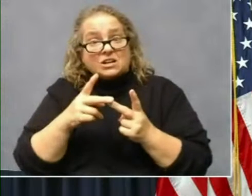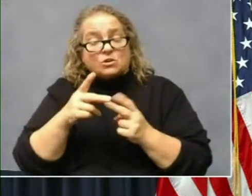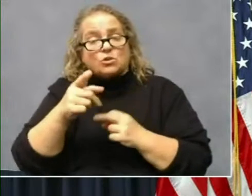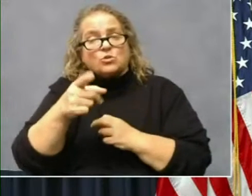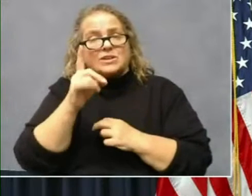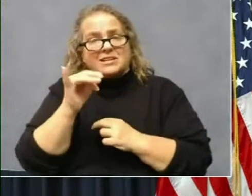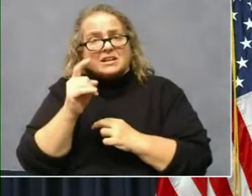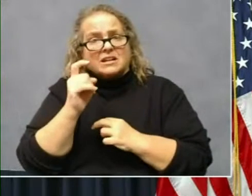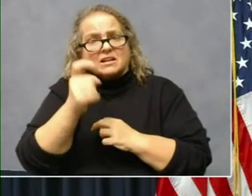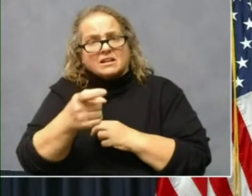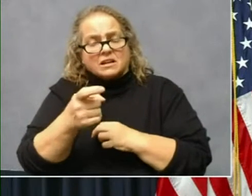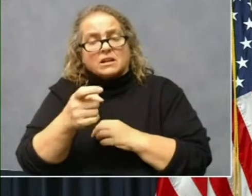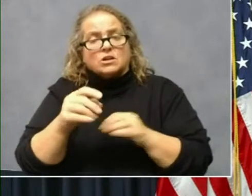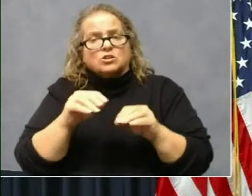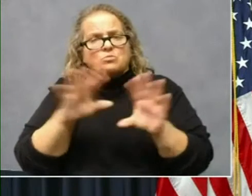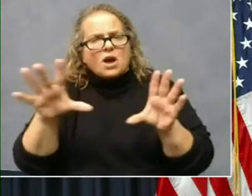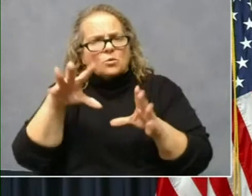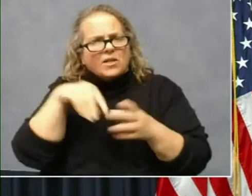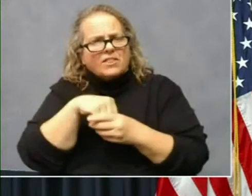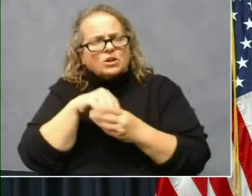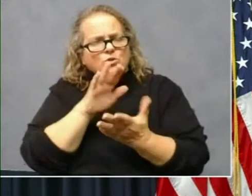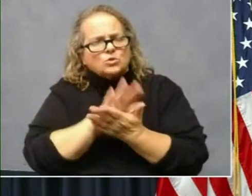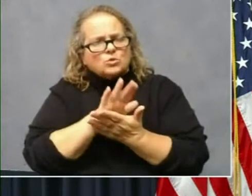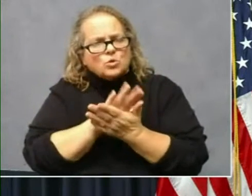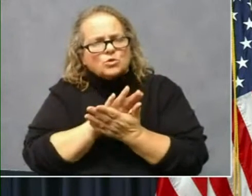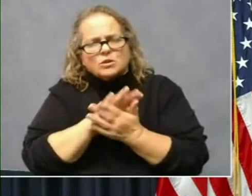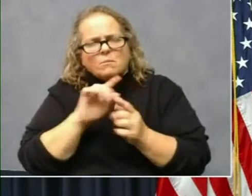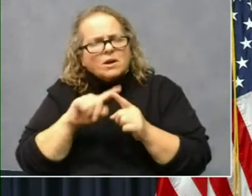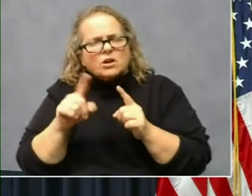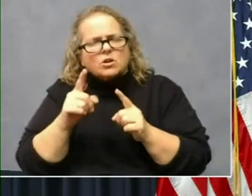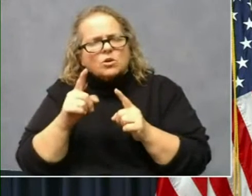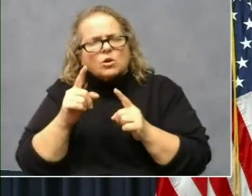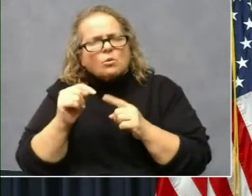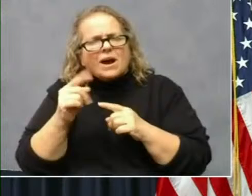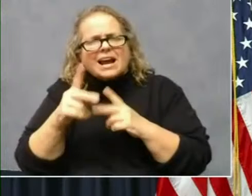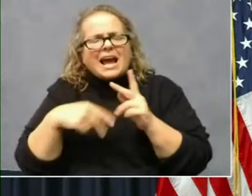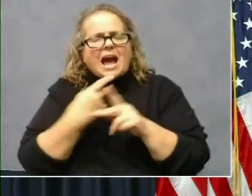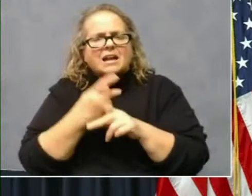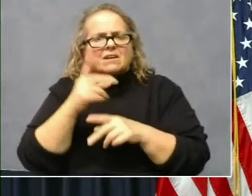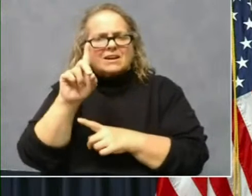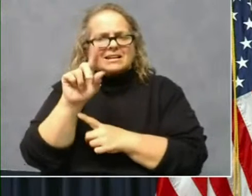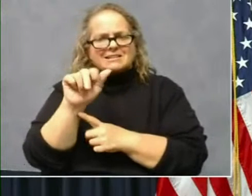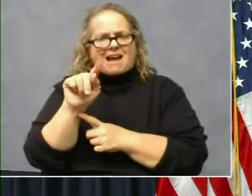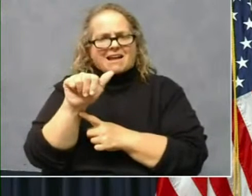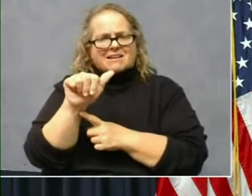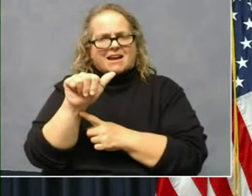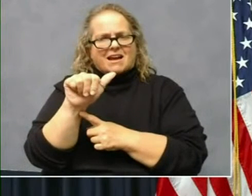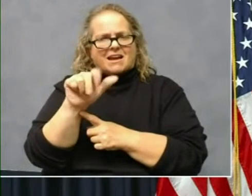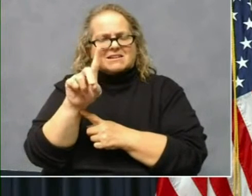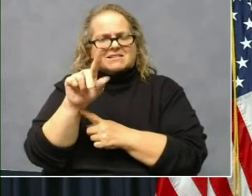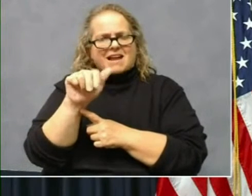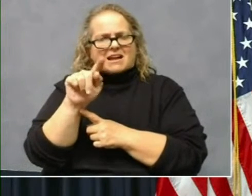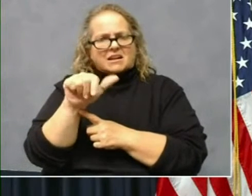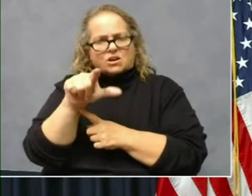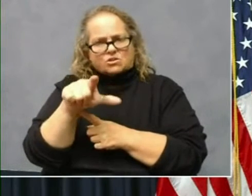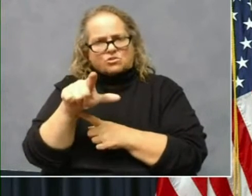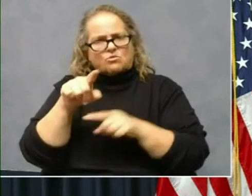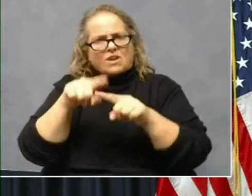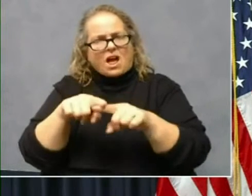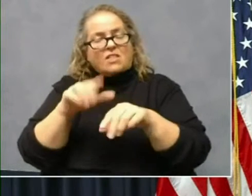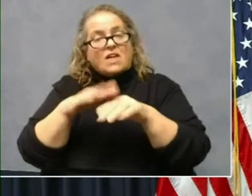within schools, but what sort of broader data have you relied on to say that closing schools to in-person